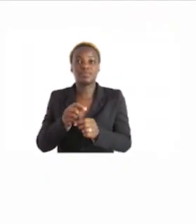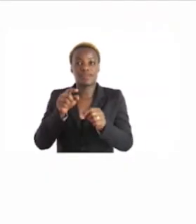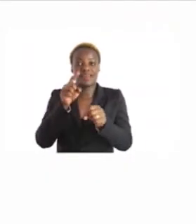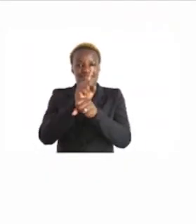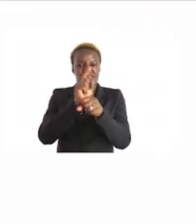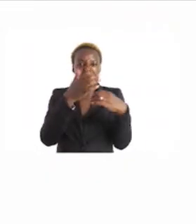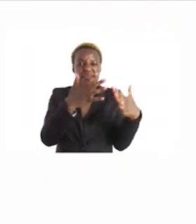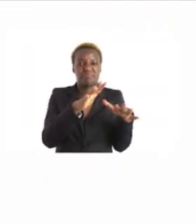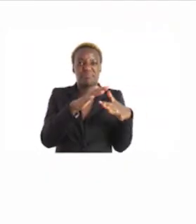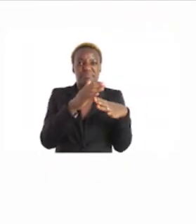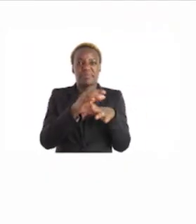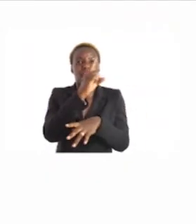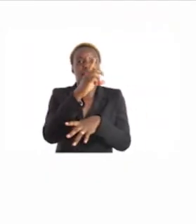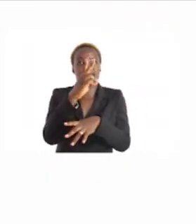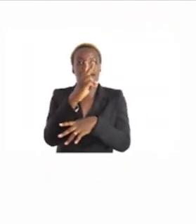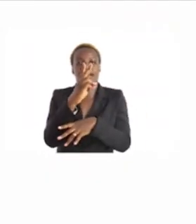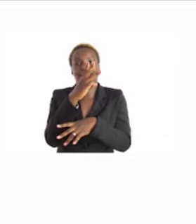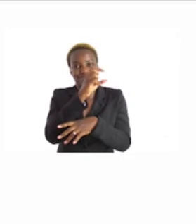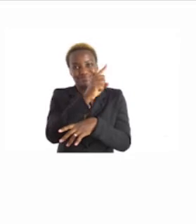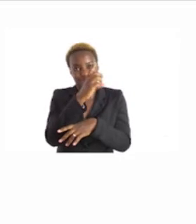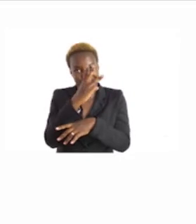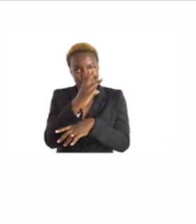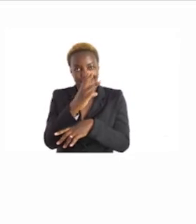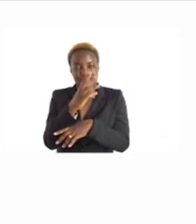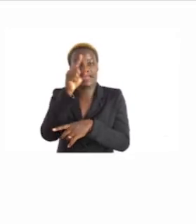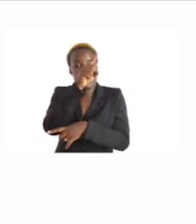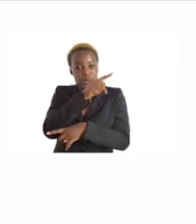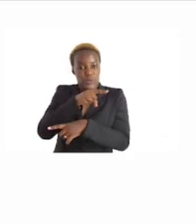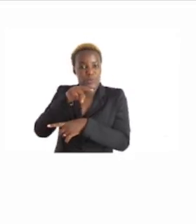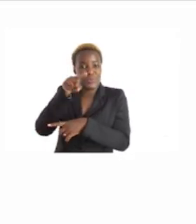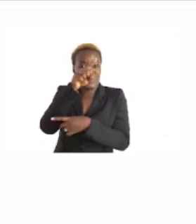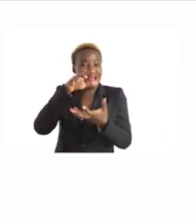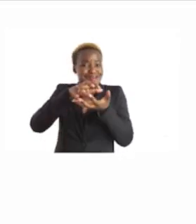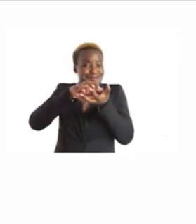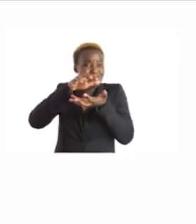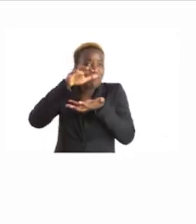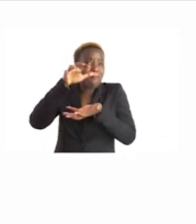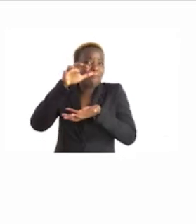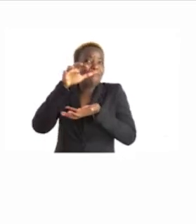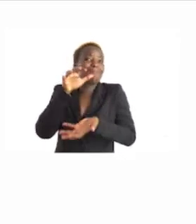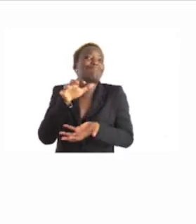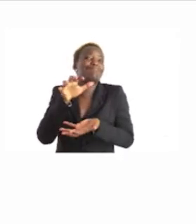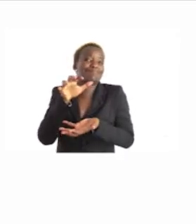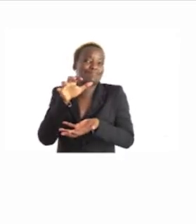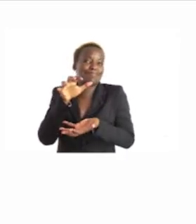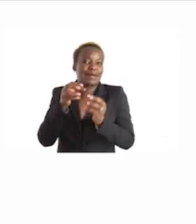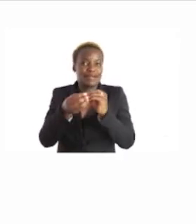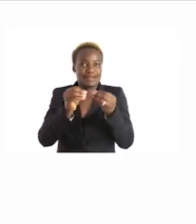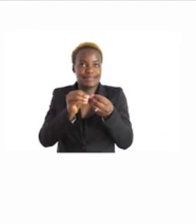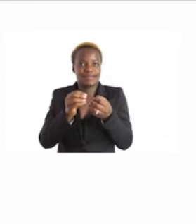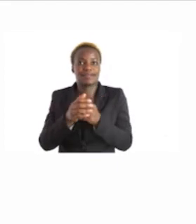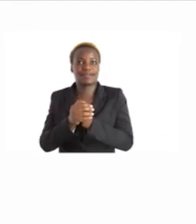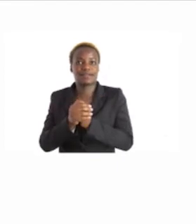you. The 13, 9, and the 10. The 13 is the biggest number between the other two. Now, let's quickly look